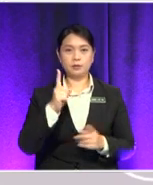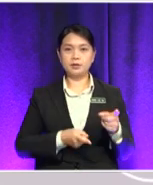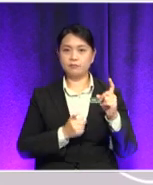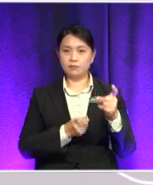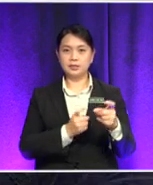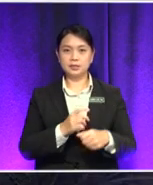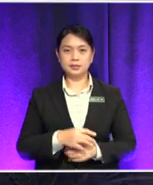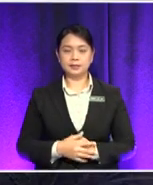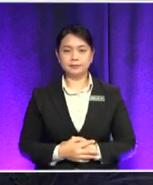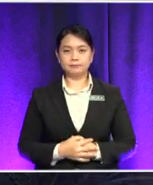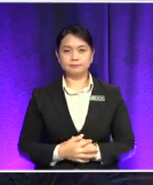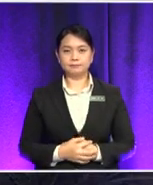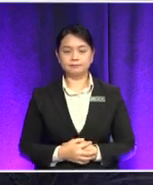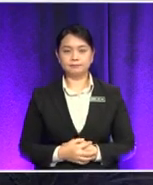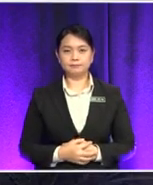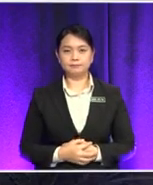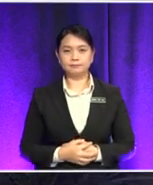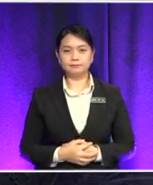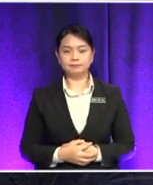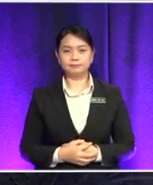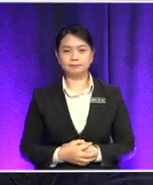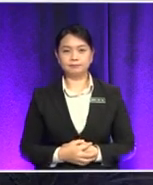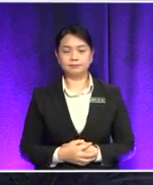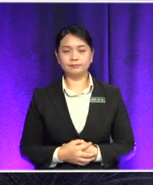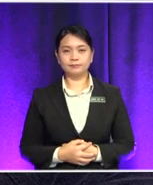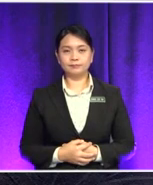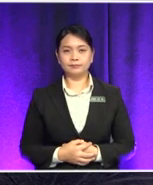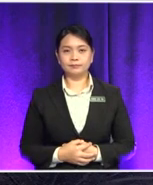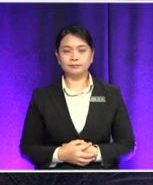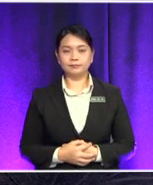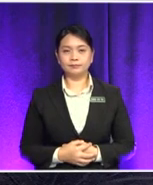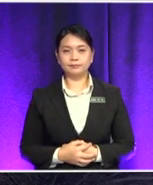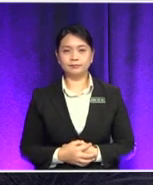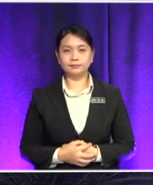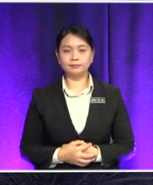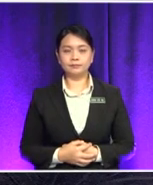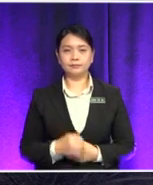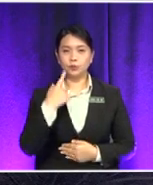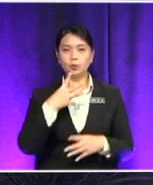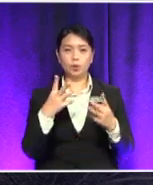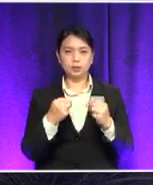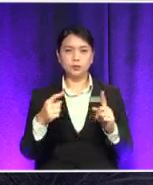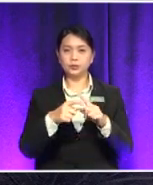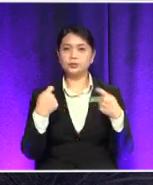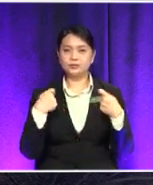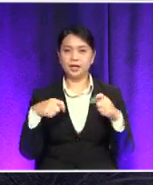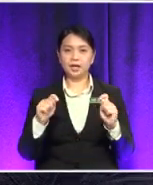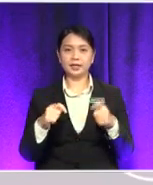her. Yes. So you're getting one little candy here. Yeah. There you go, in okay, your box. Who wants to try the second